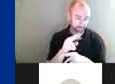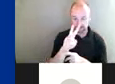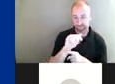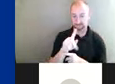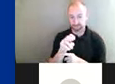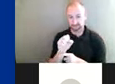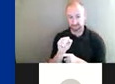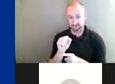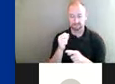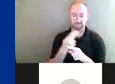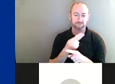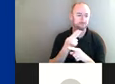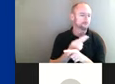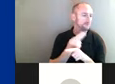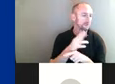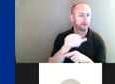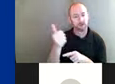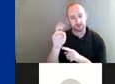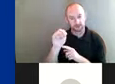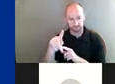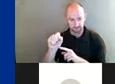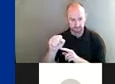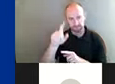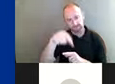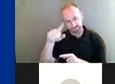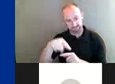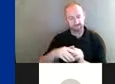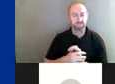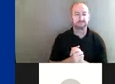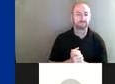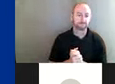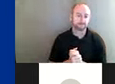geomorphic variable raster maps, which you see listed here.